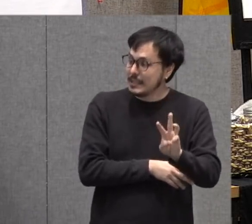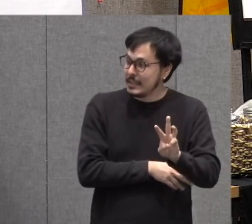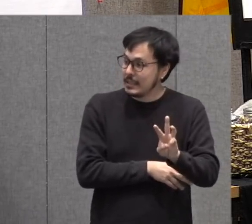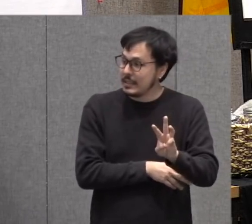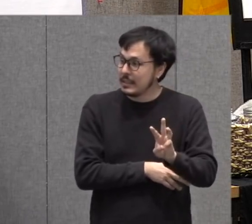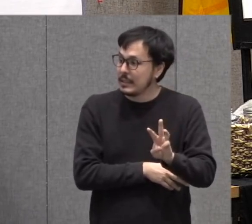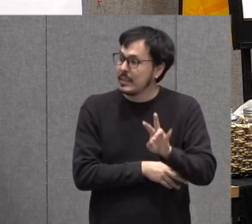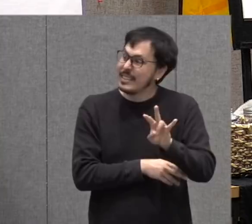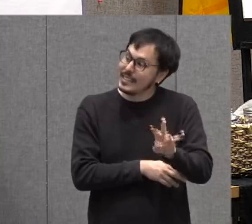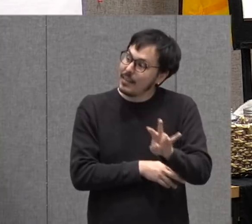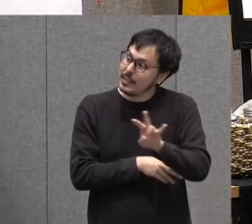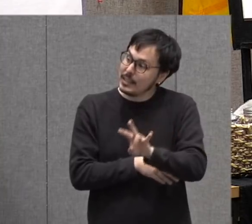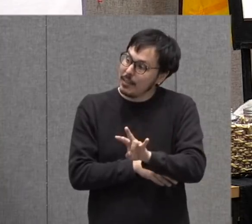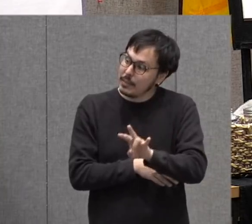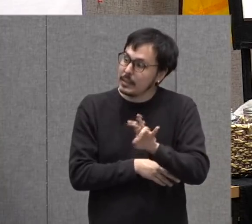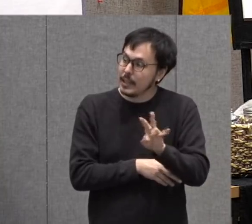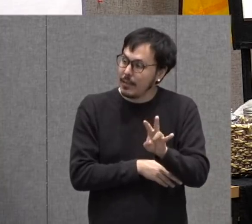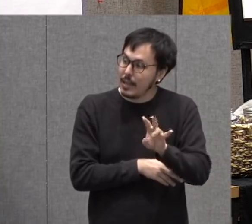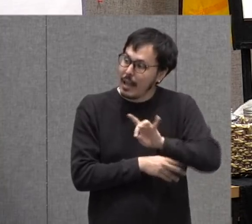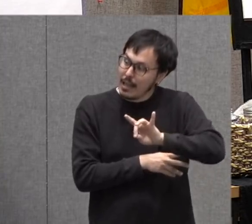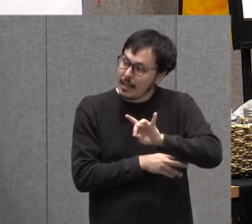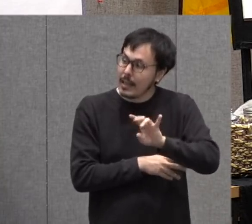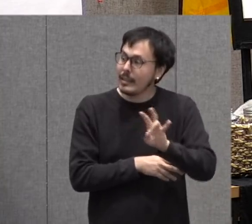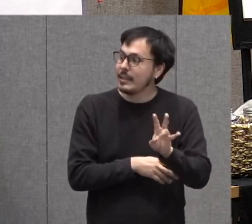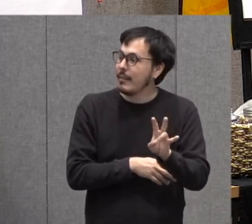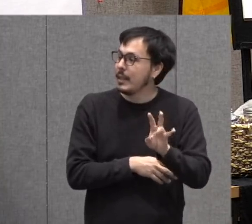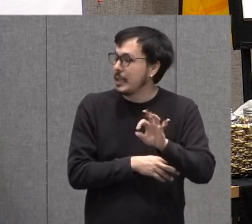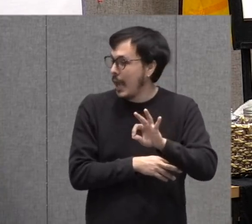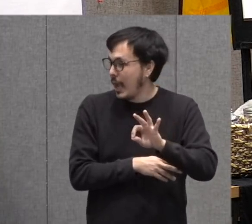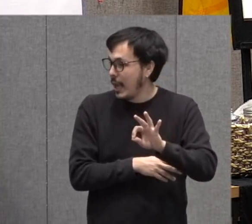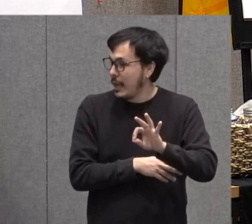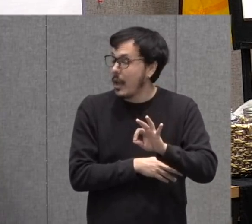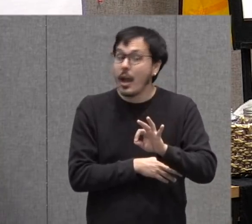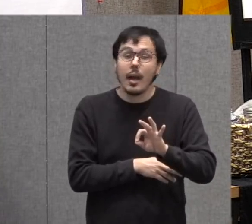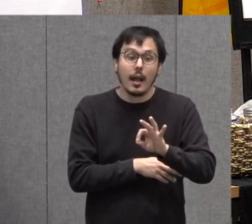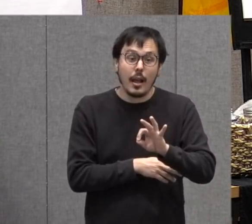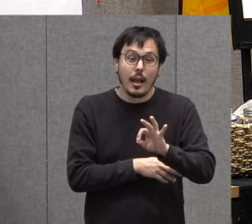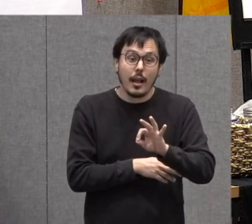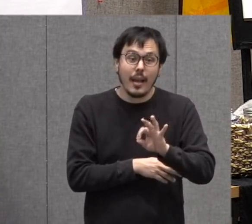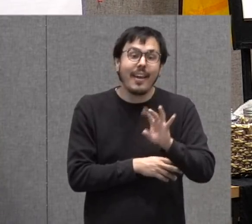76, 77, 78, 79,